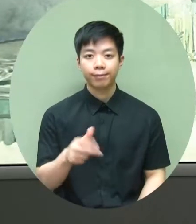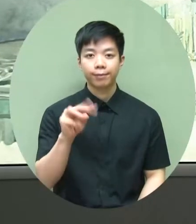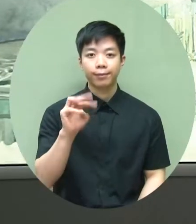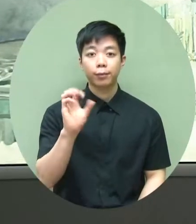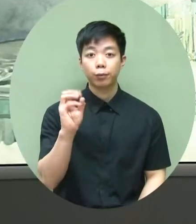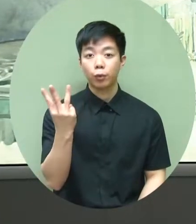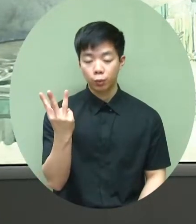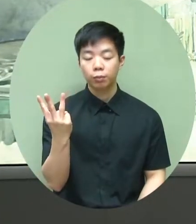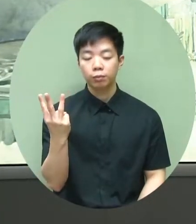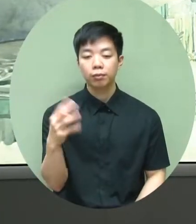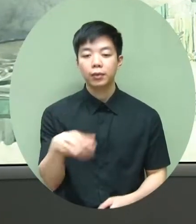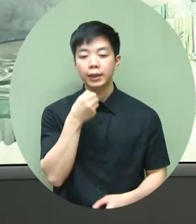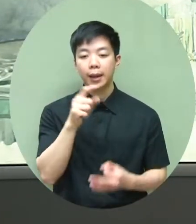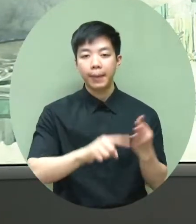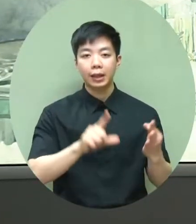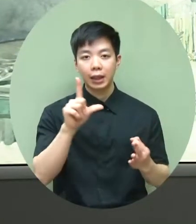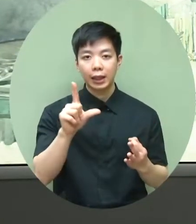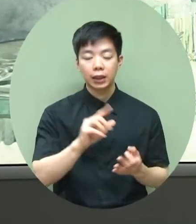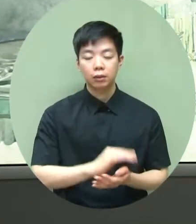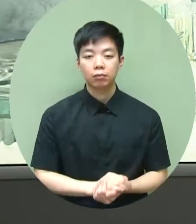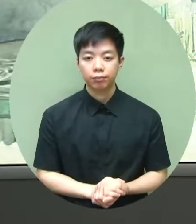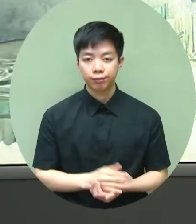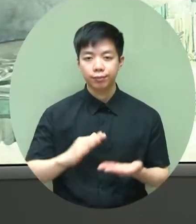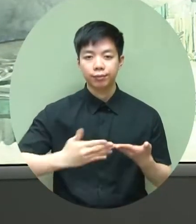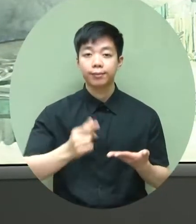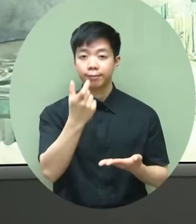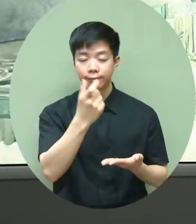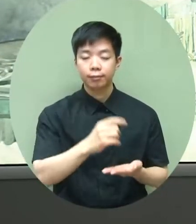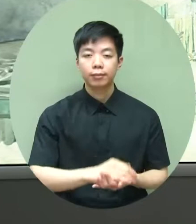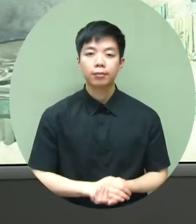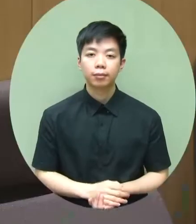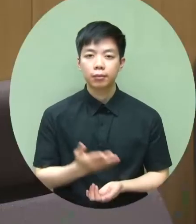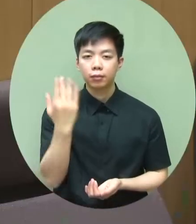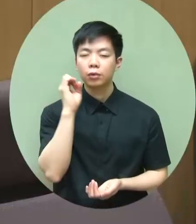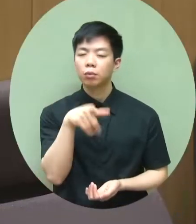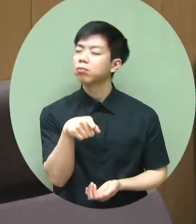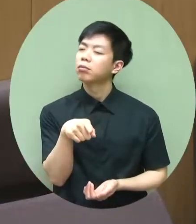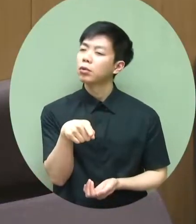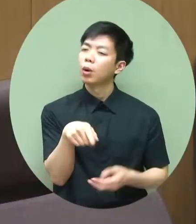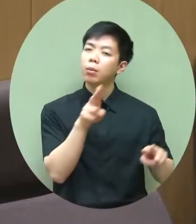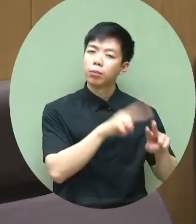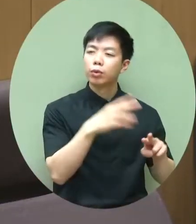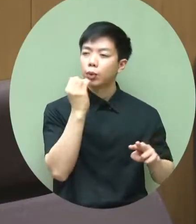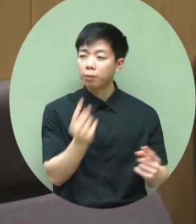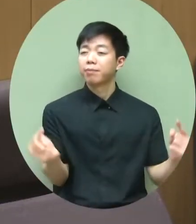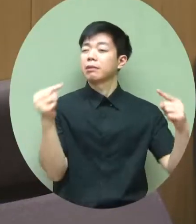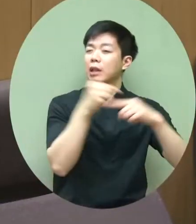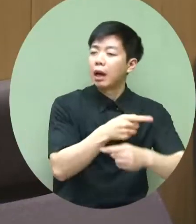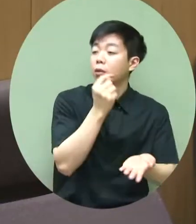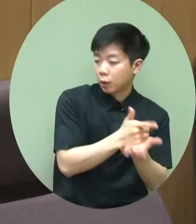I'm from Now TV. My name is Lee Tong Yan. I have a question about fares. Just now the secretary said that there